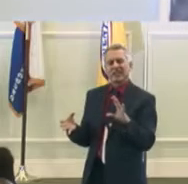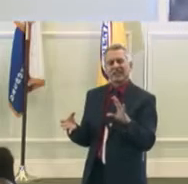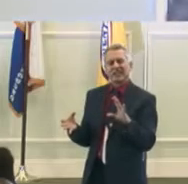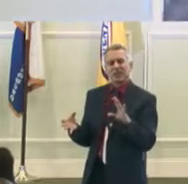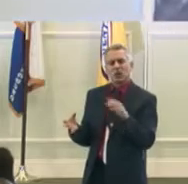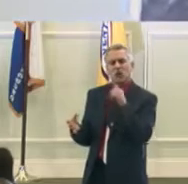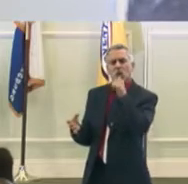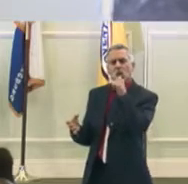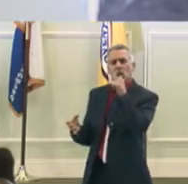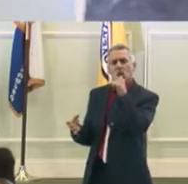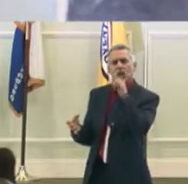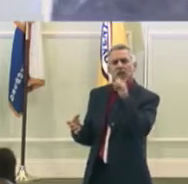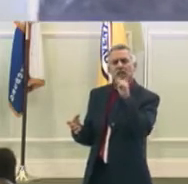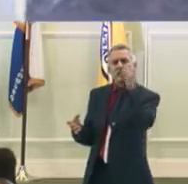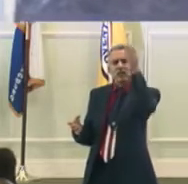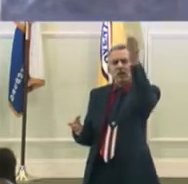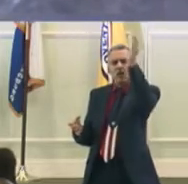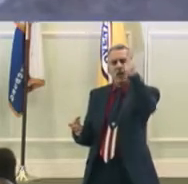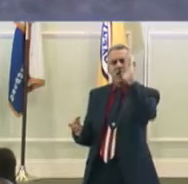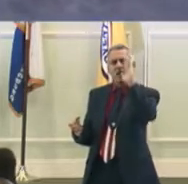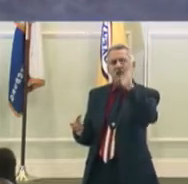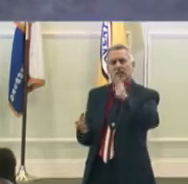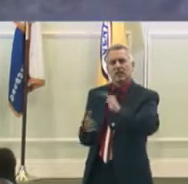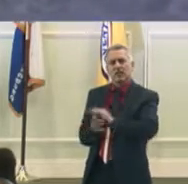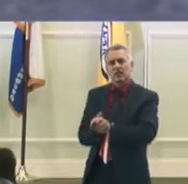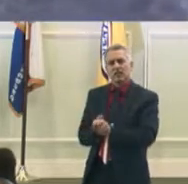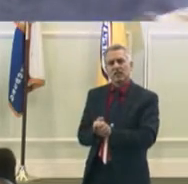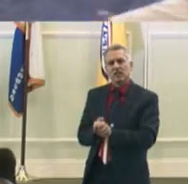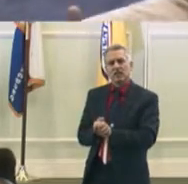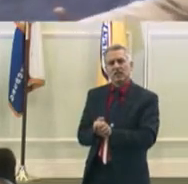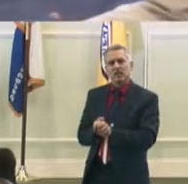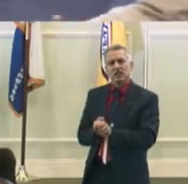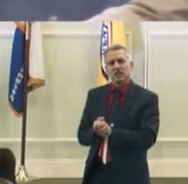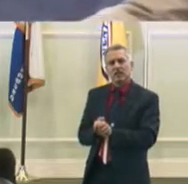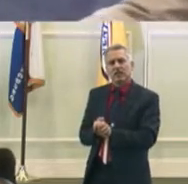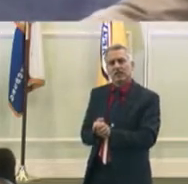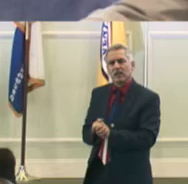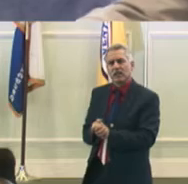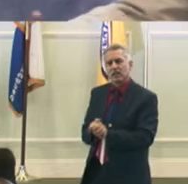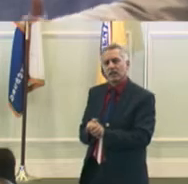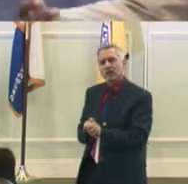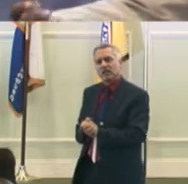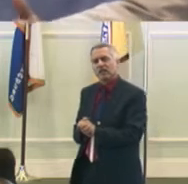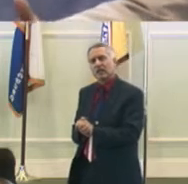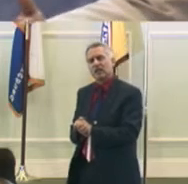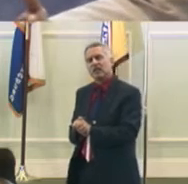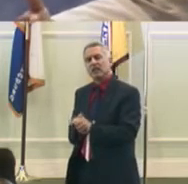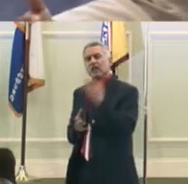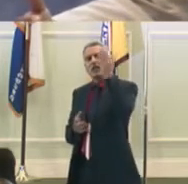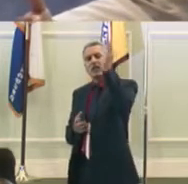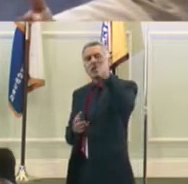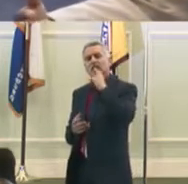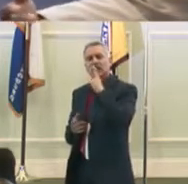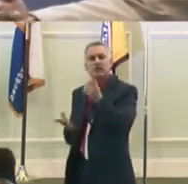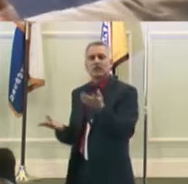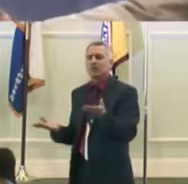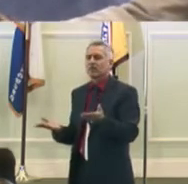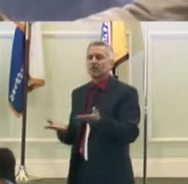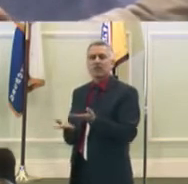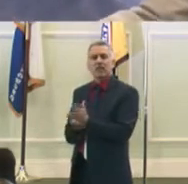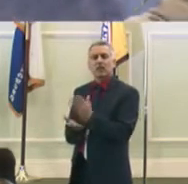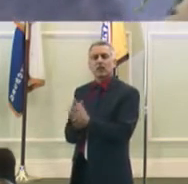God is. While being blamed for that, he reached out and said, let me hug you. Let me love you. Do we do